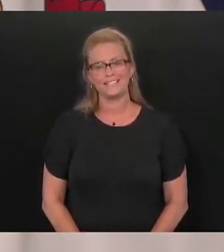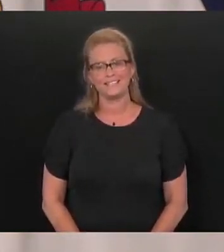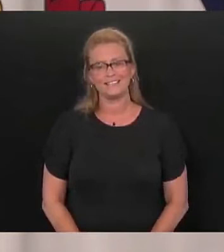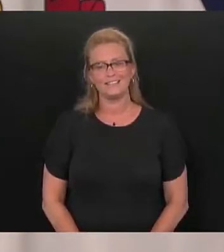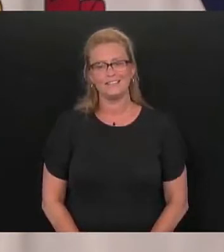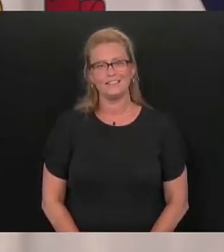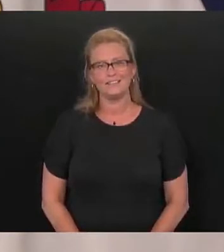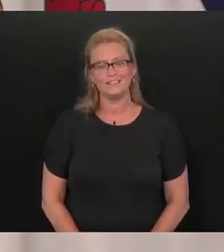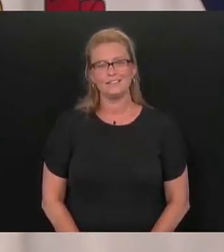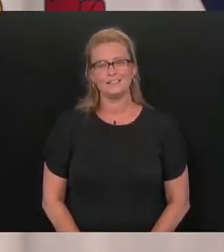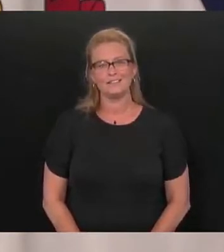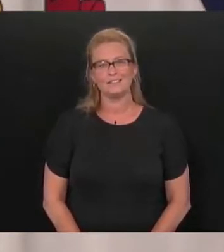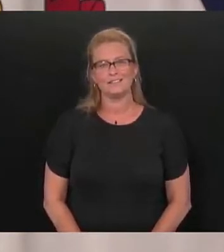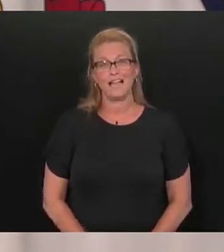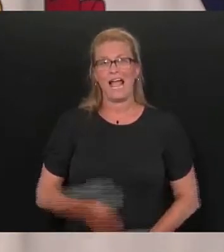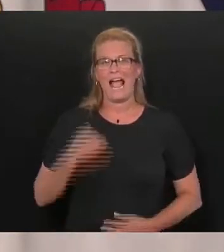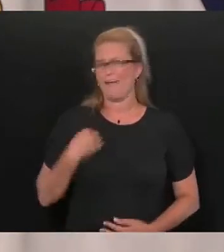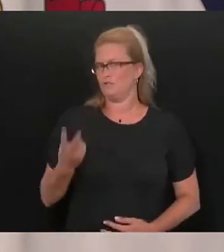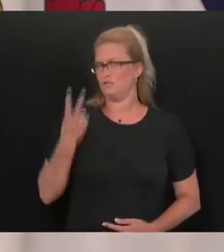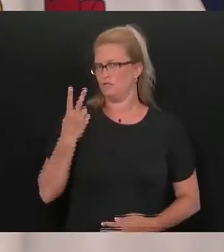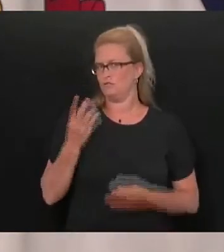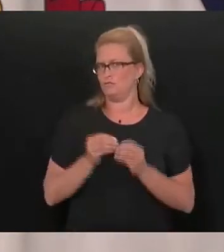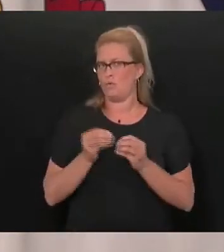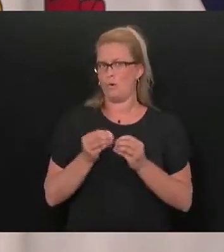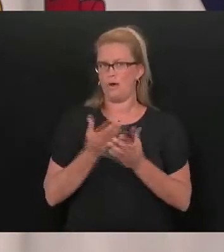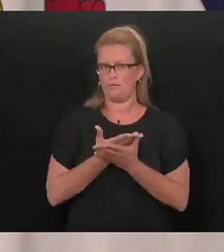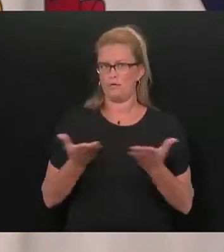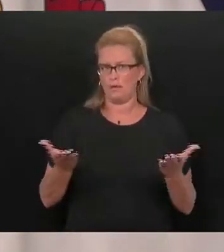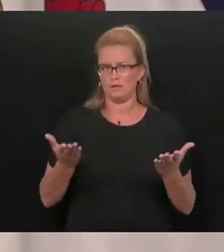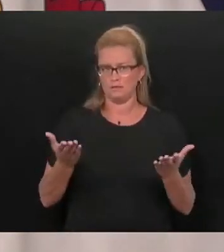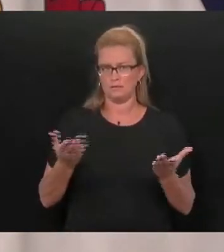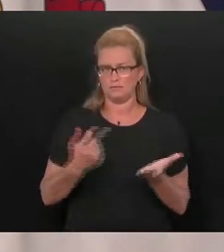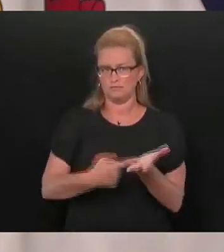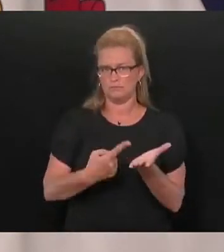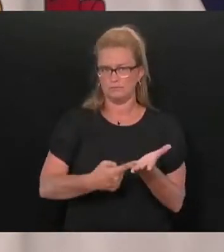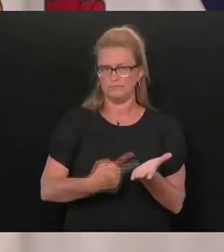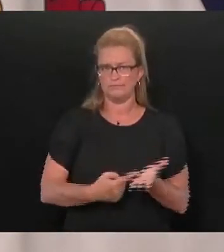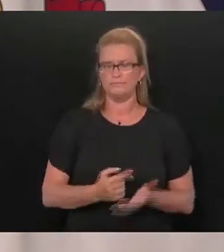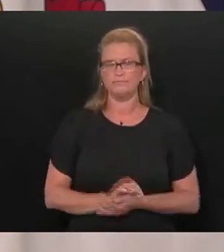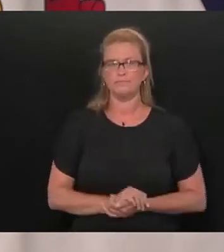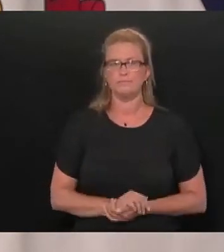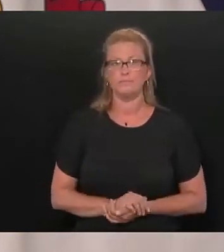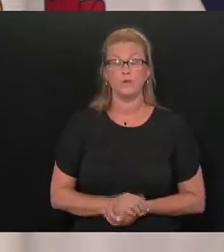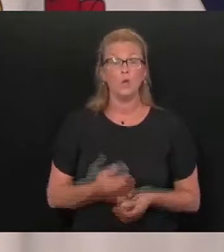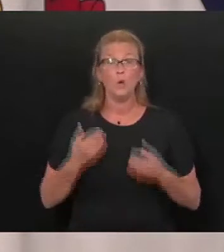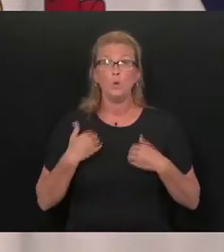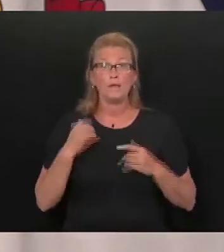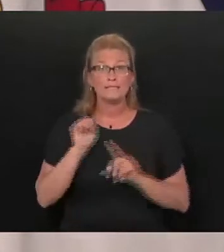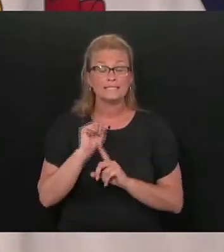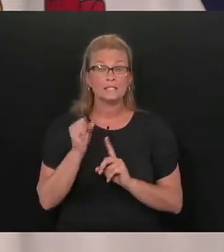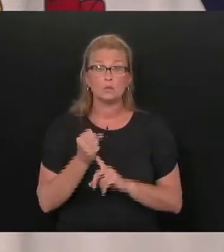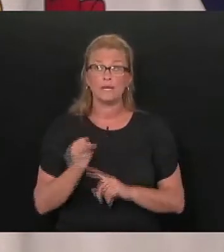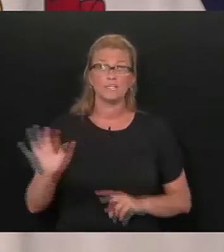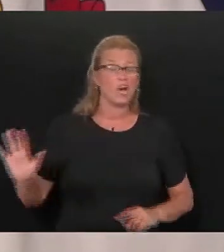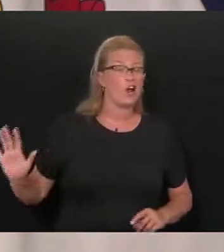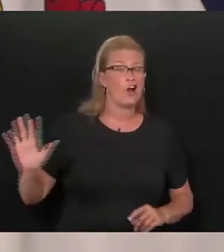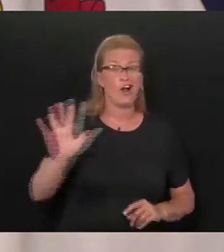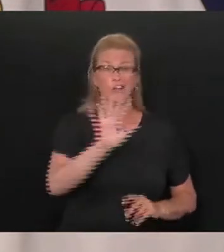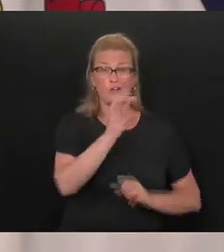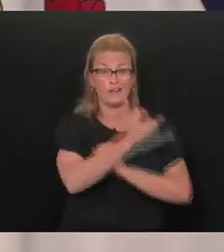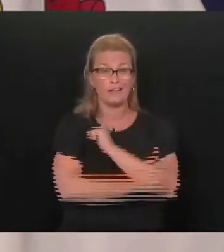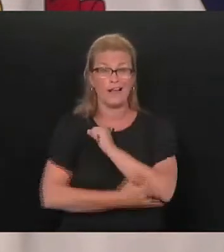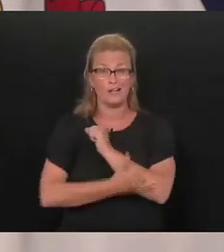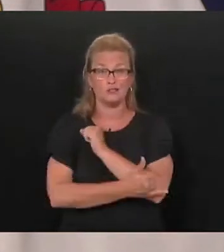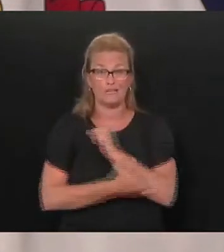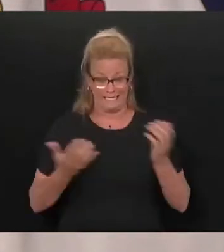about two other things real fast. One is this. We have a situation all across this country, and it's surely here